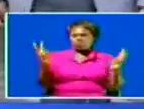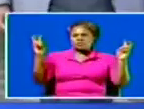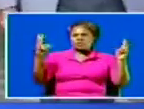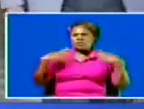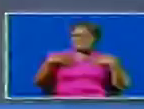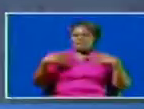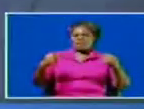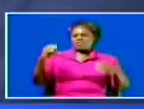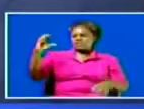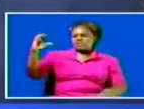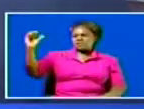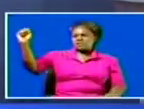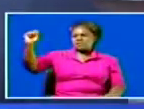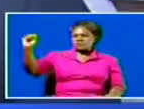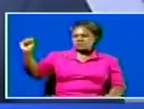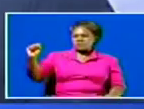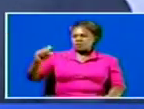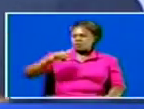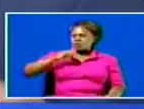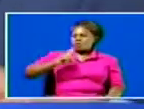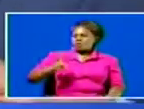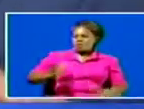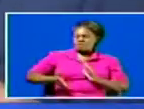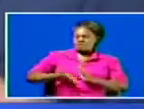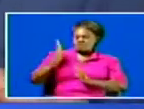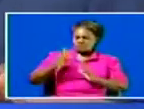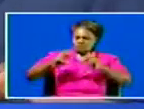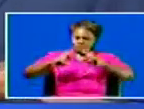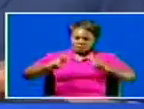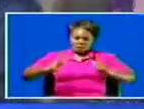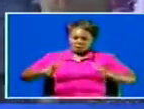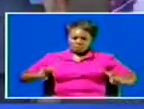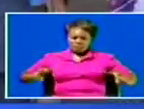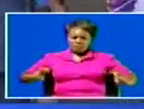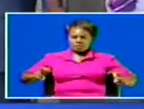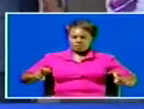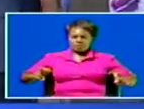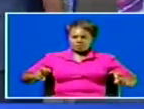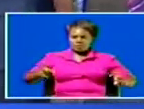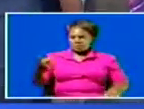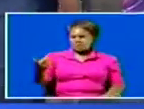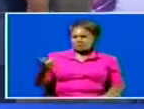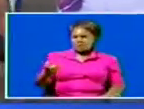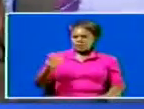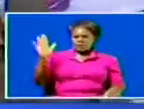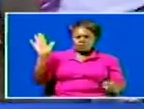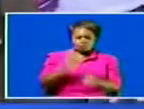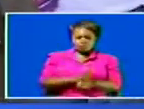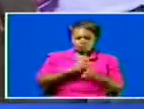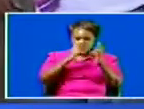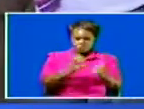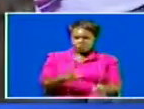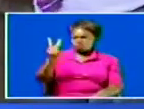Health Cabinet Secretary Cleopa Mailu has now ordered for immediate investigations into the allegations, demanding a detailed report in the